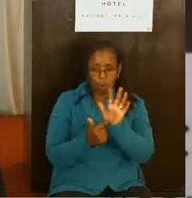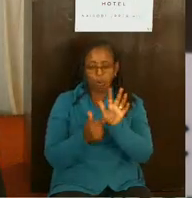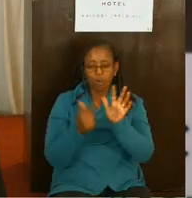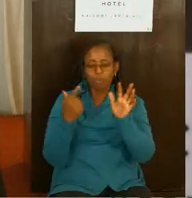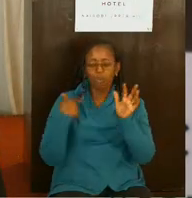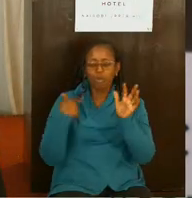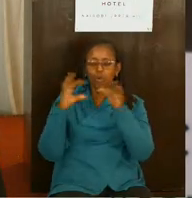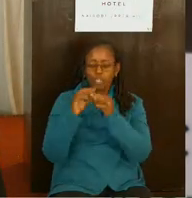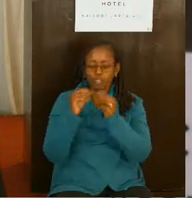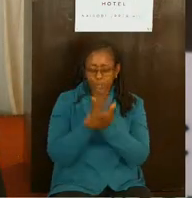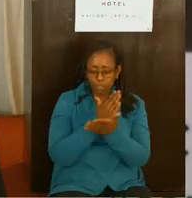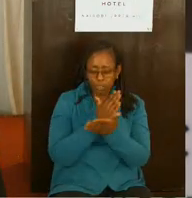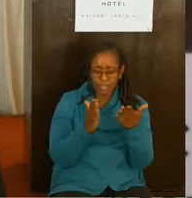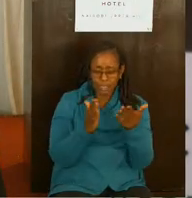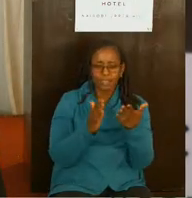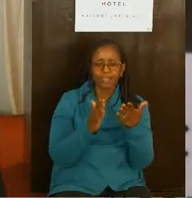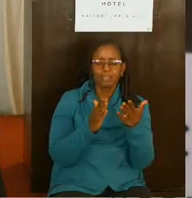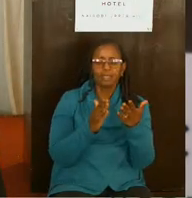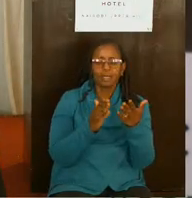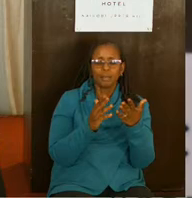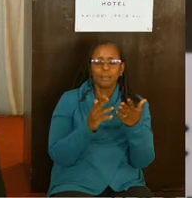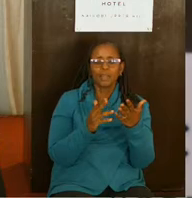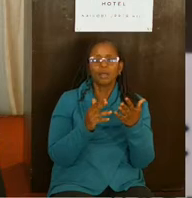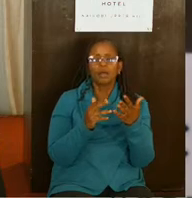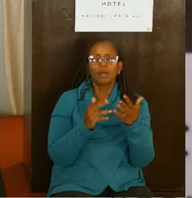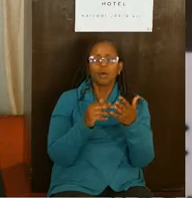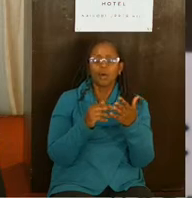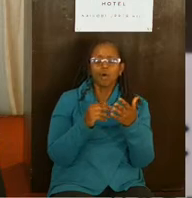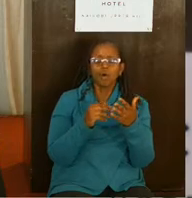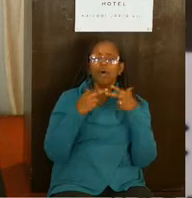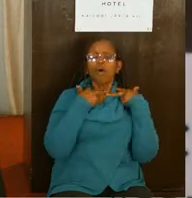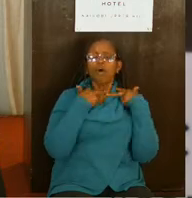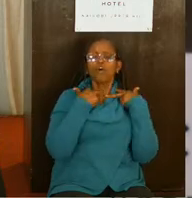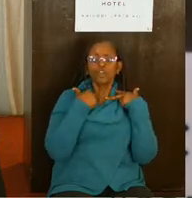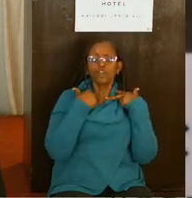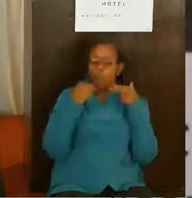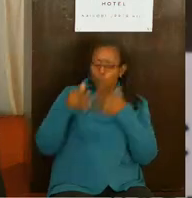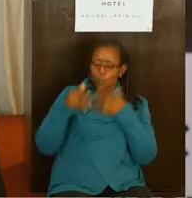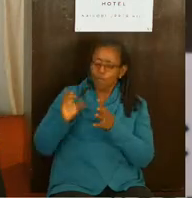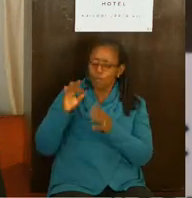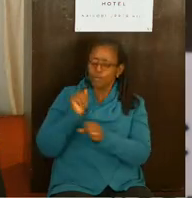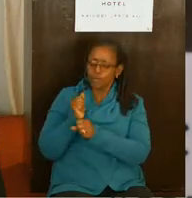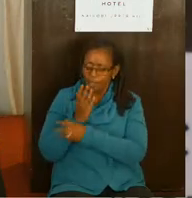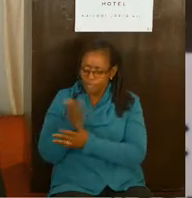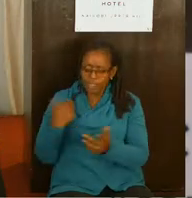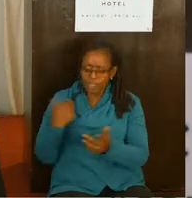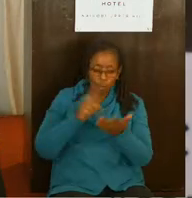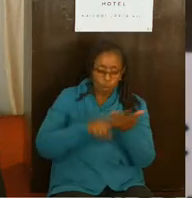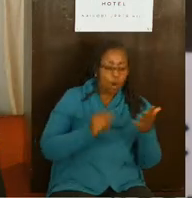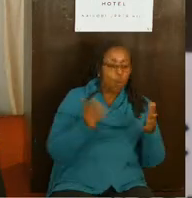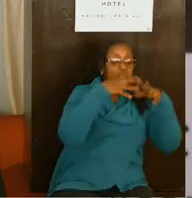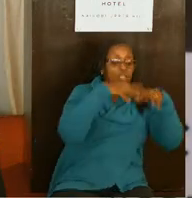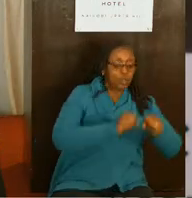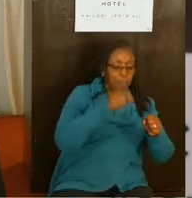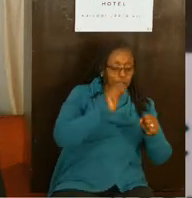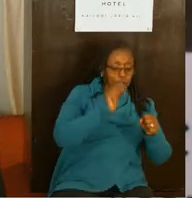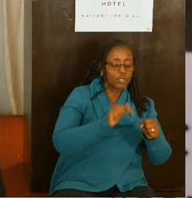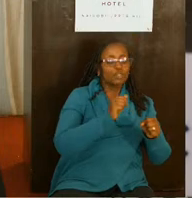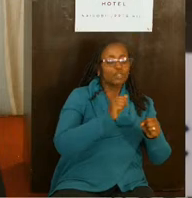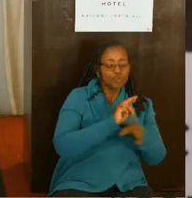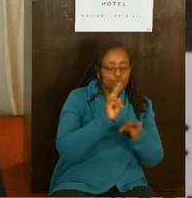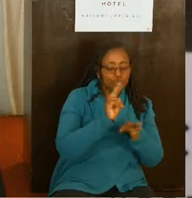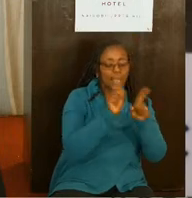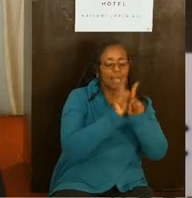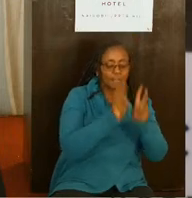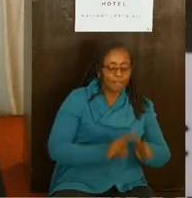connection between Colonial practices and what we today take to be our values and norms and the